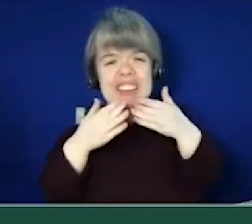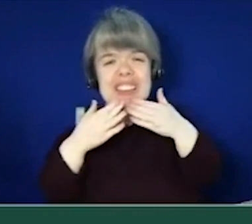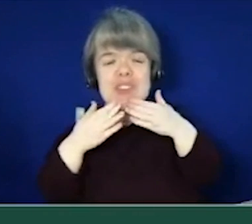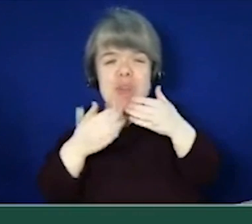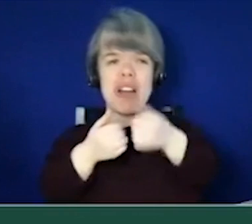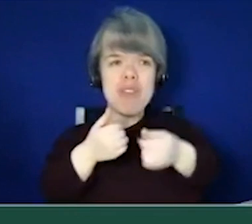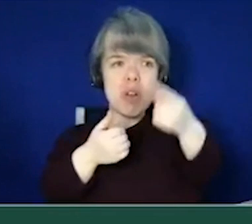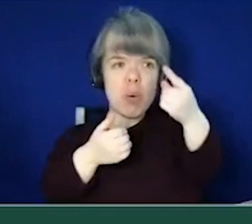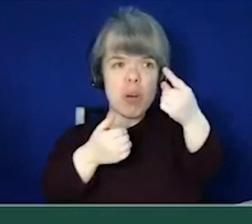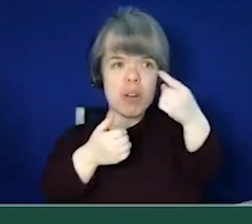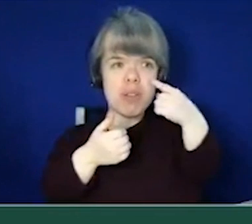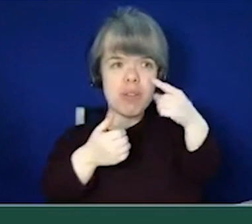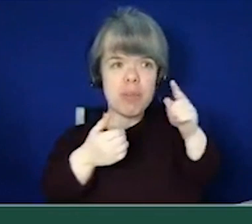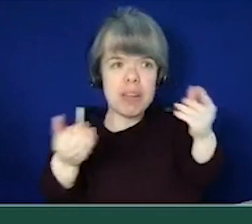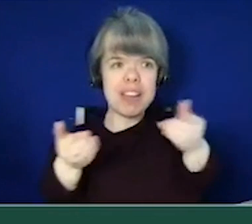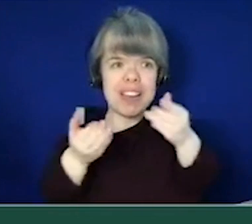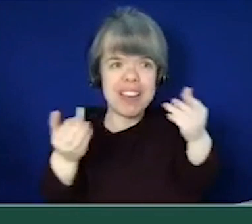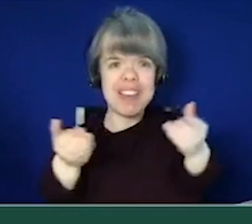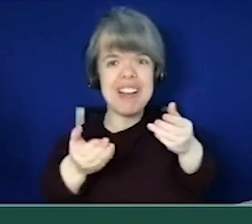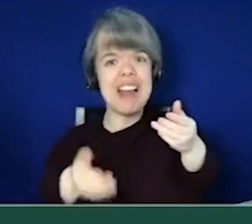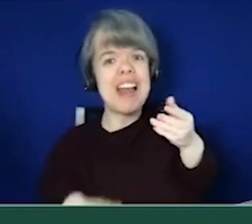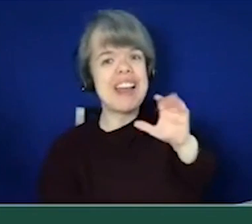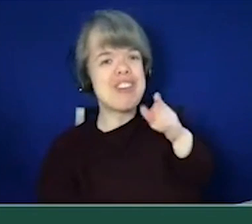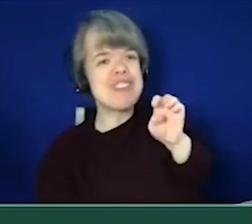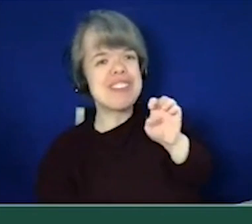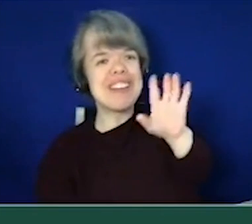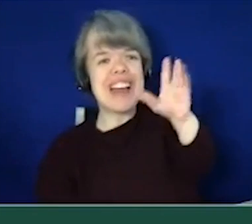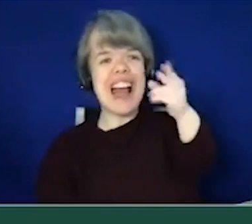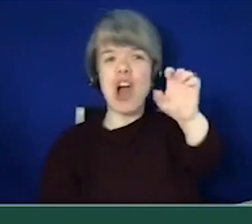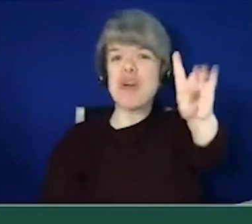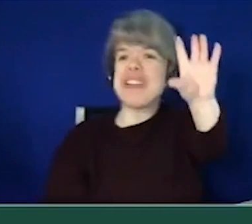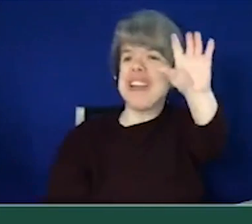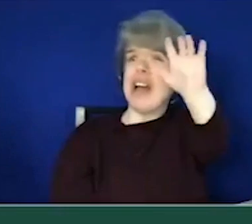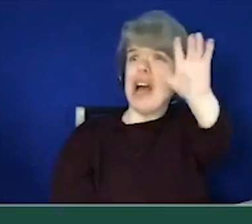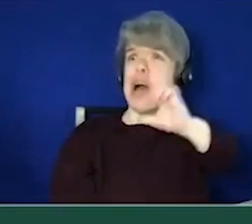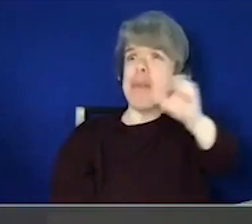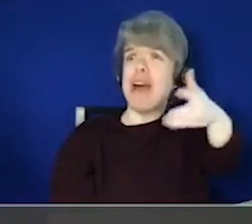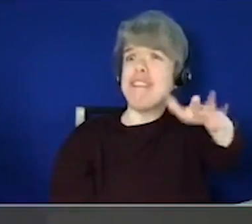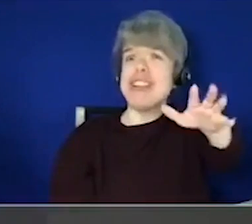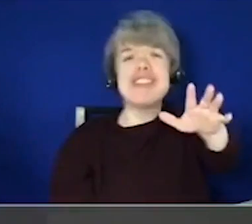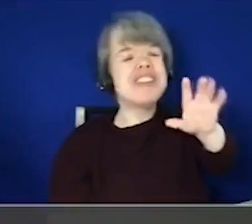my surprise, because I'm not a lawyer, I didn't know anything about union stuff,